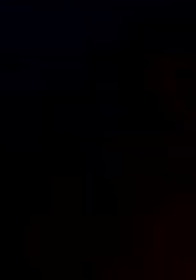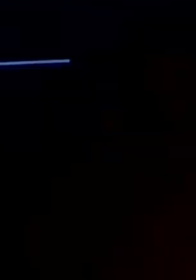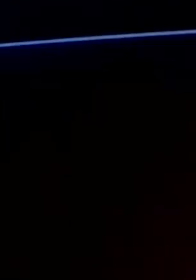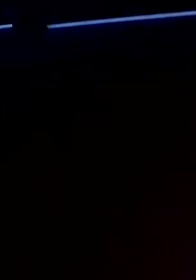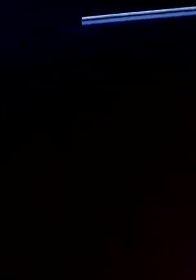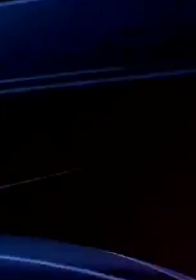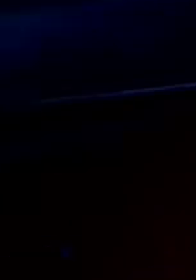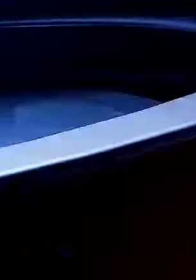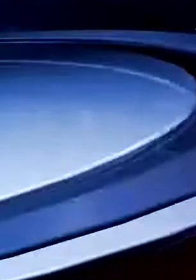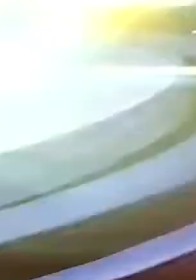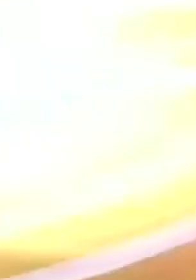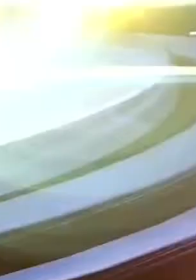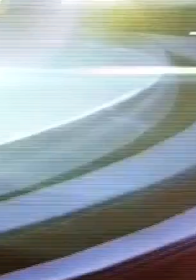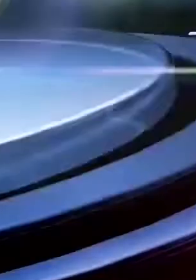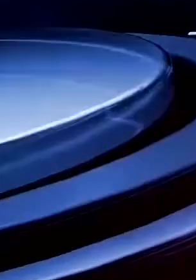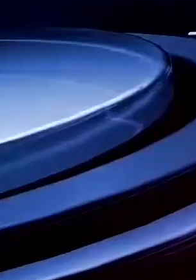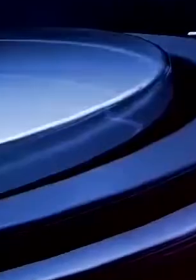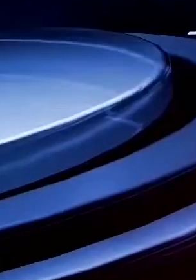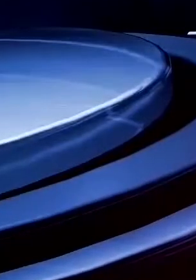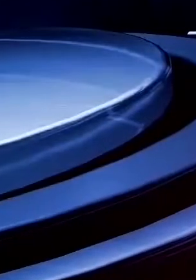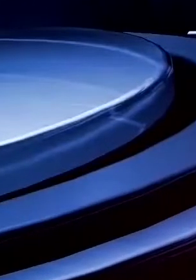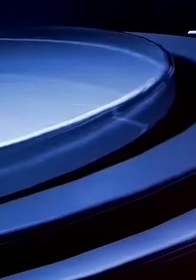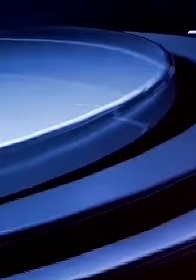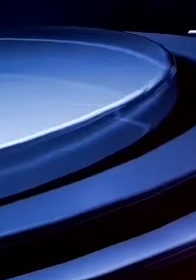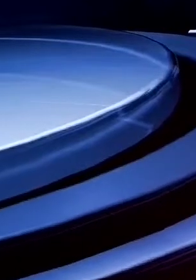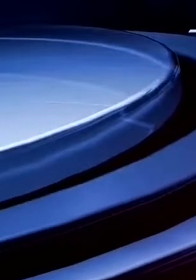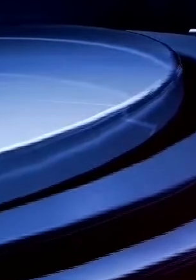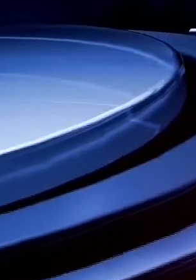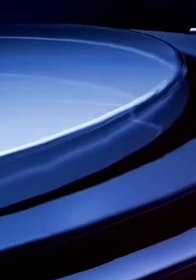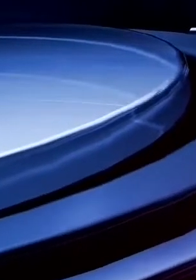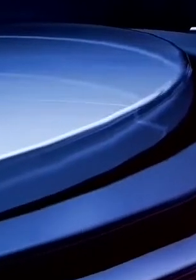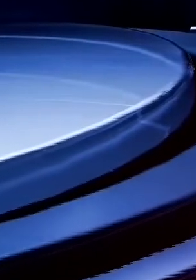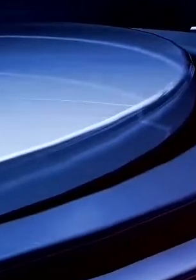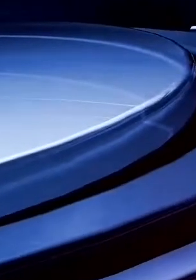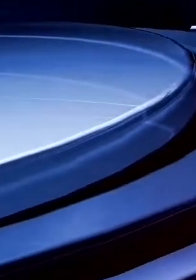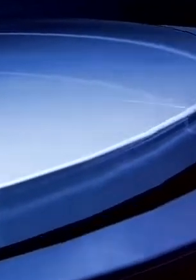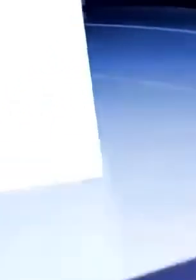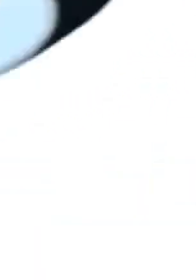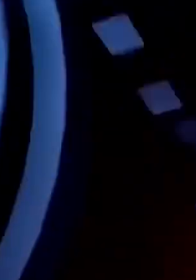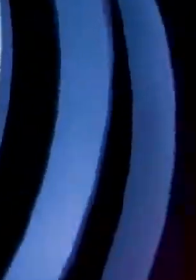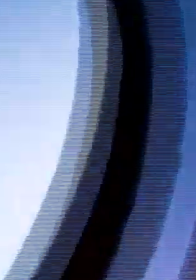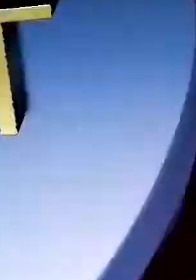Business Report, brought to you by Sky Mall Food Court.